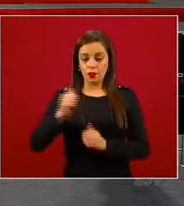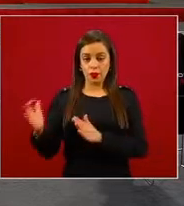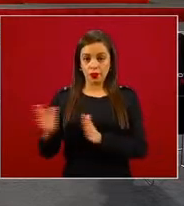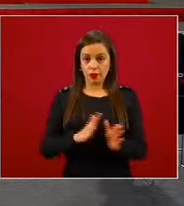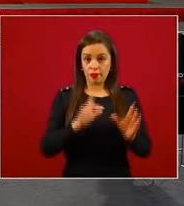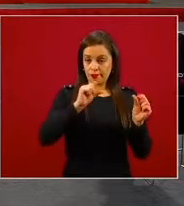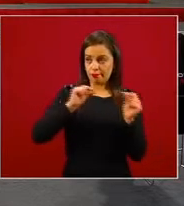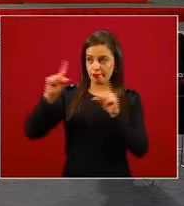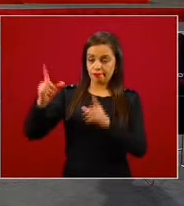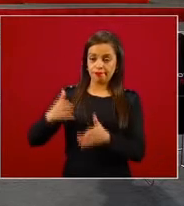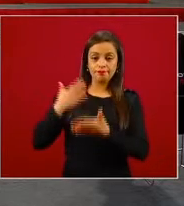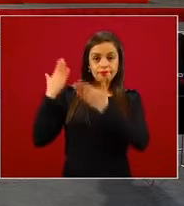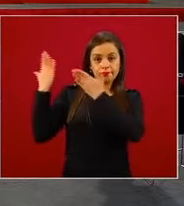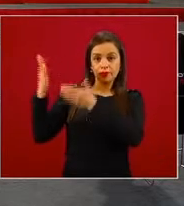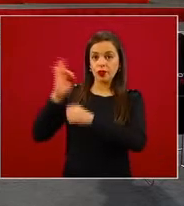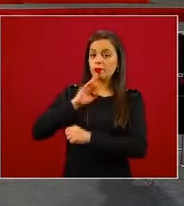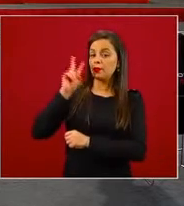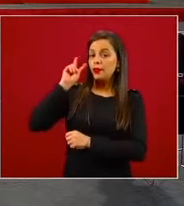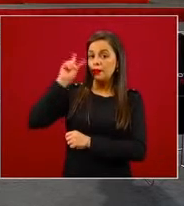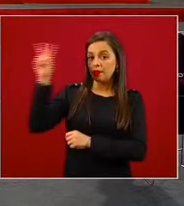38%.